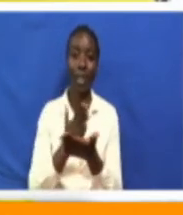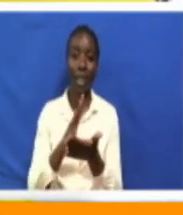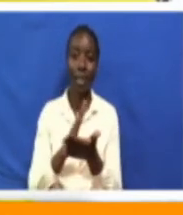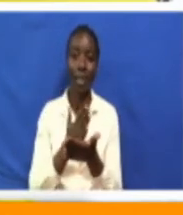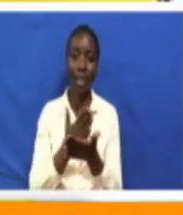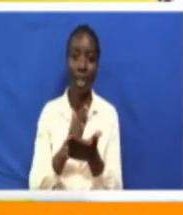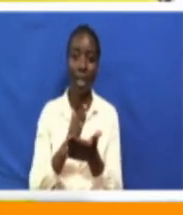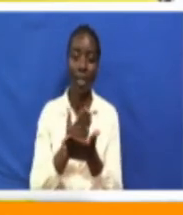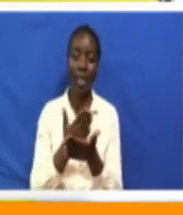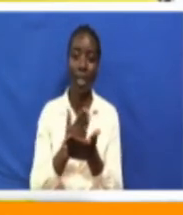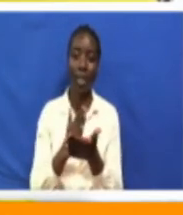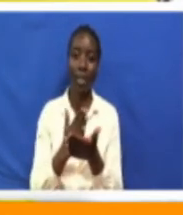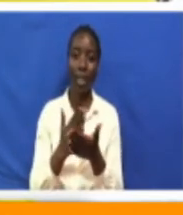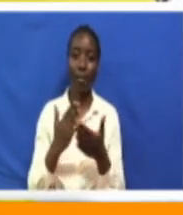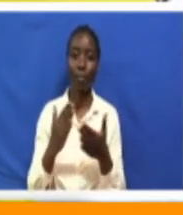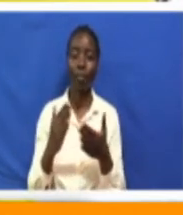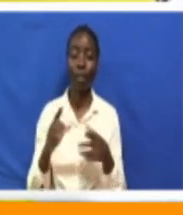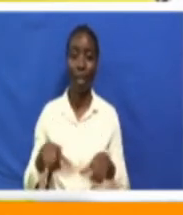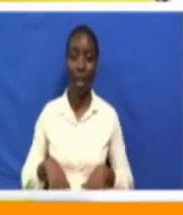life of God